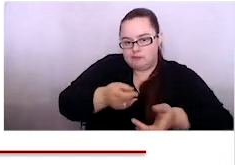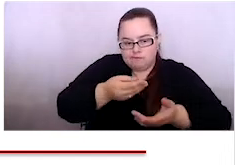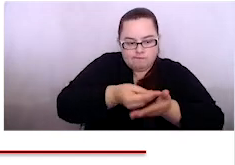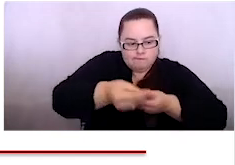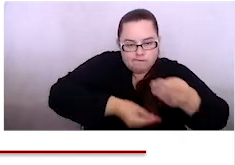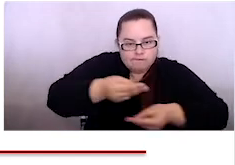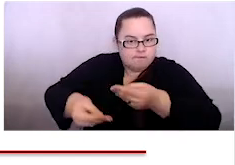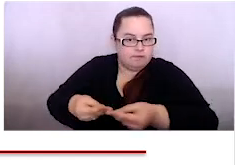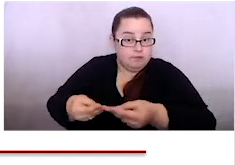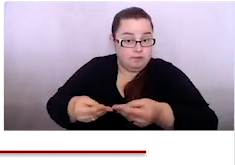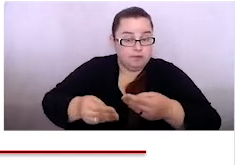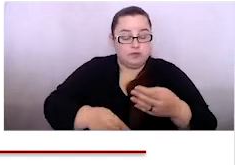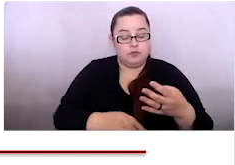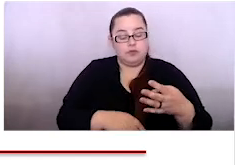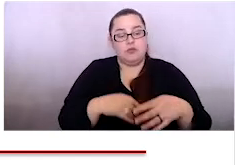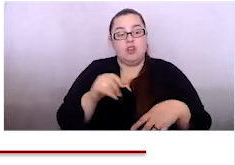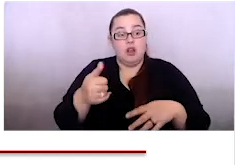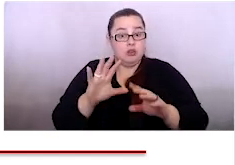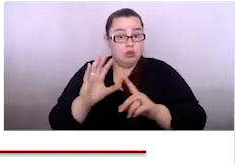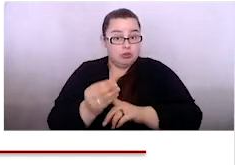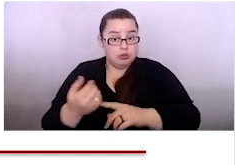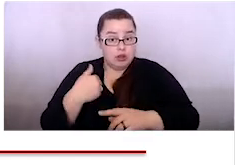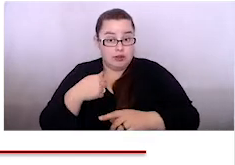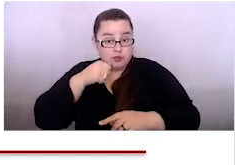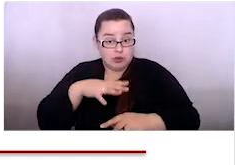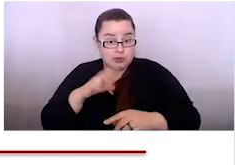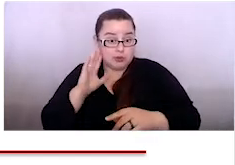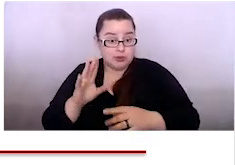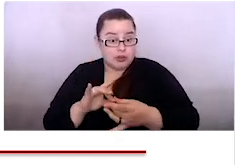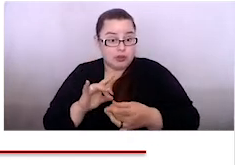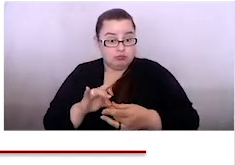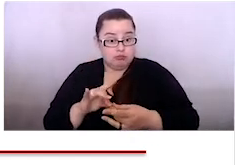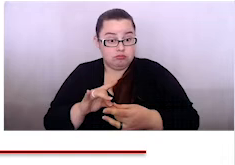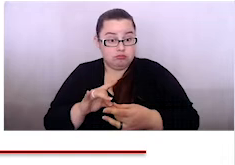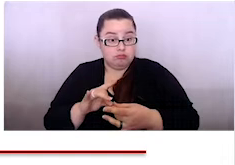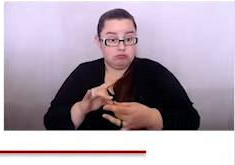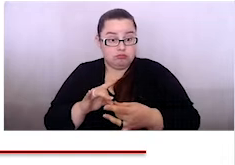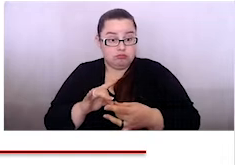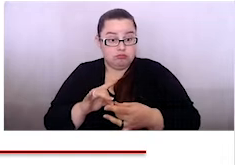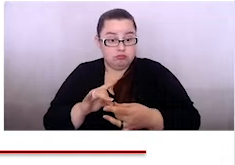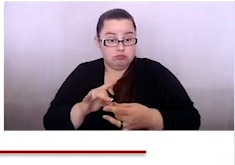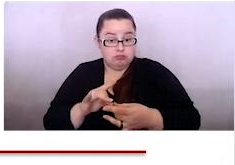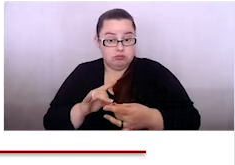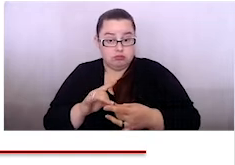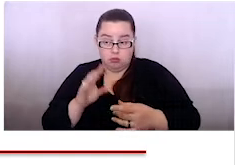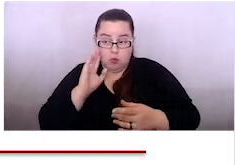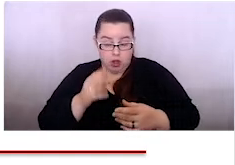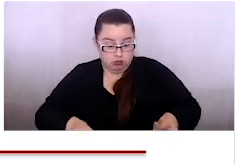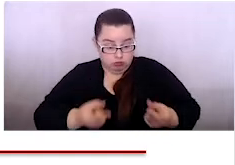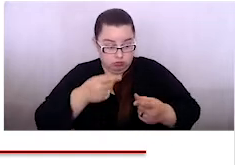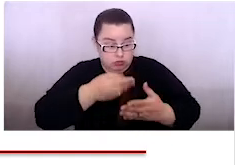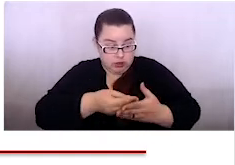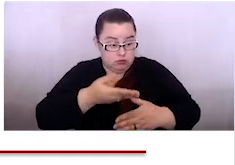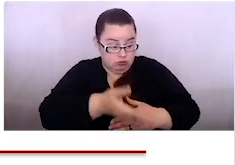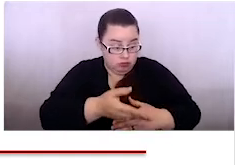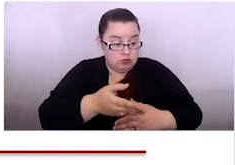On other cultures, you have women who say what is going to be sent, what's going to be spent, what is going to be